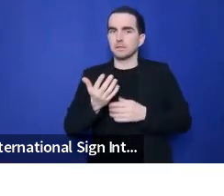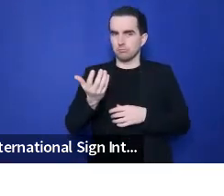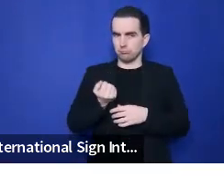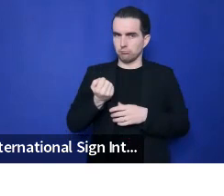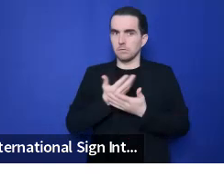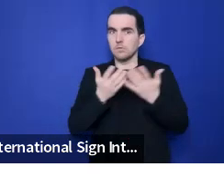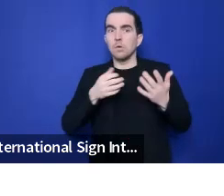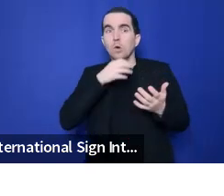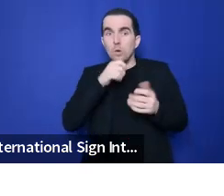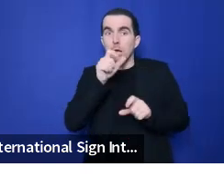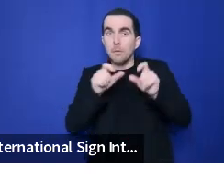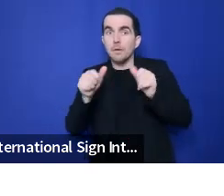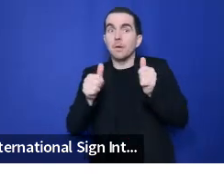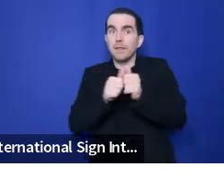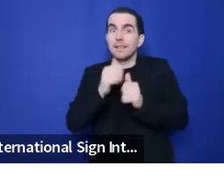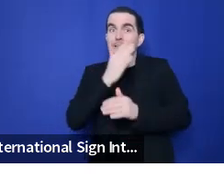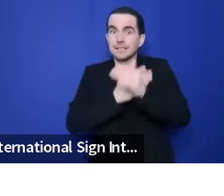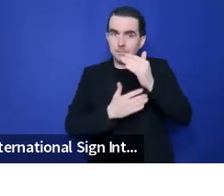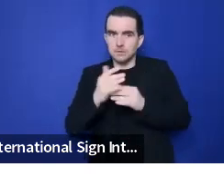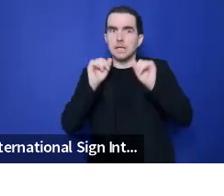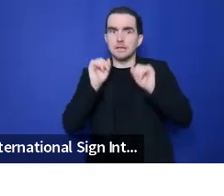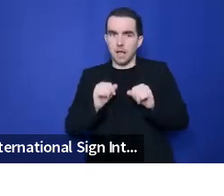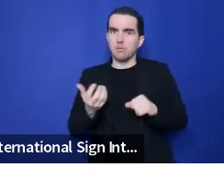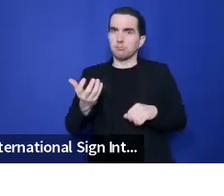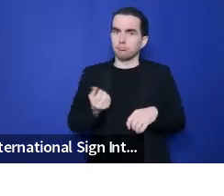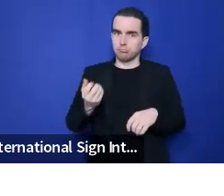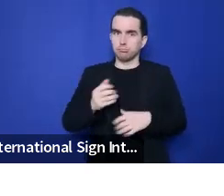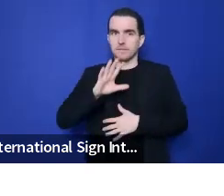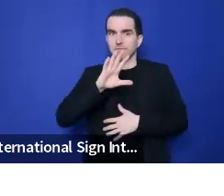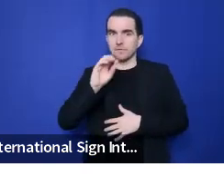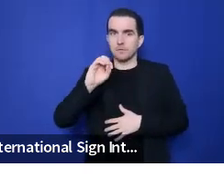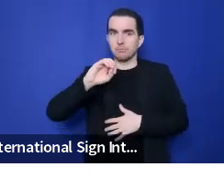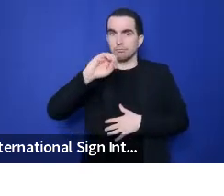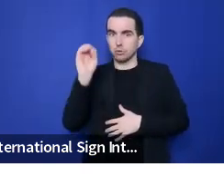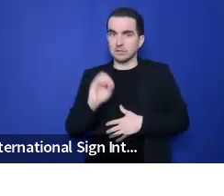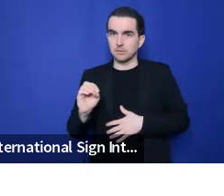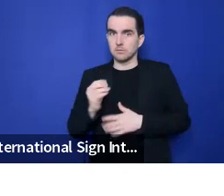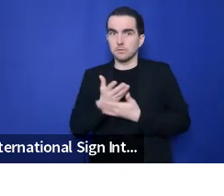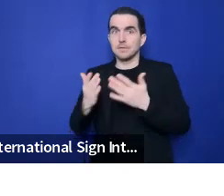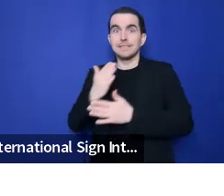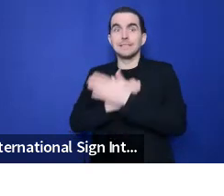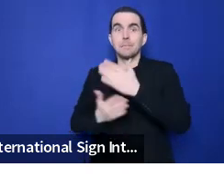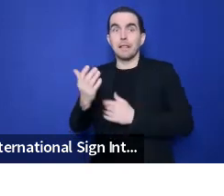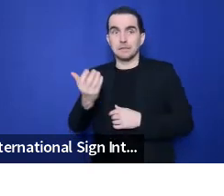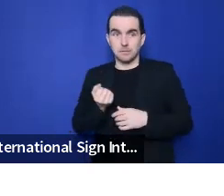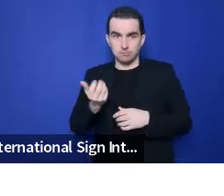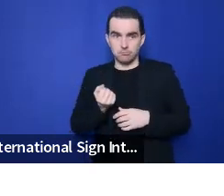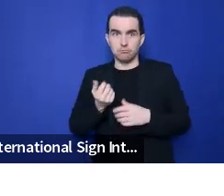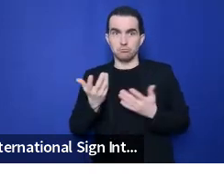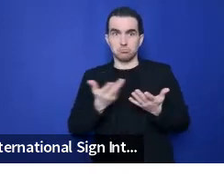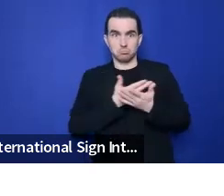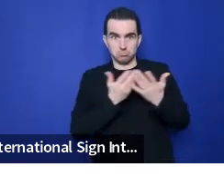disability. And based on the recent available data in 2016, only 20% of disabled persons